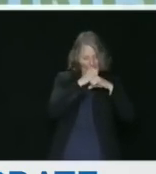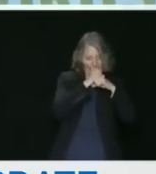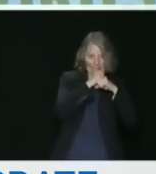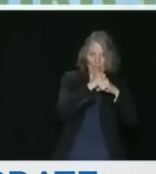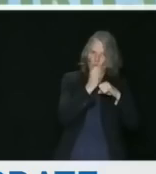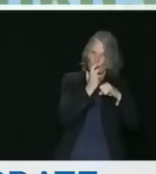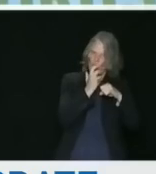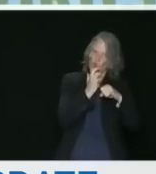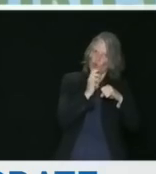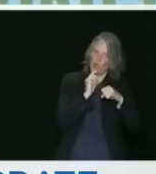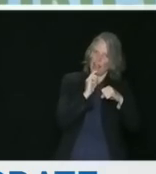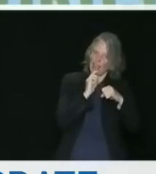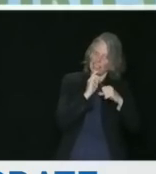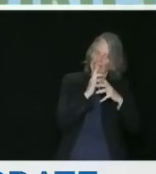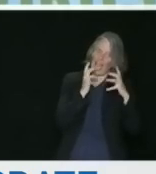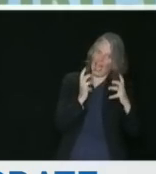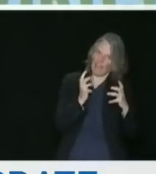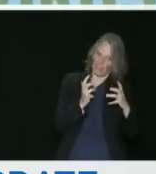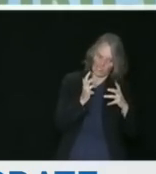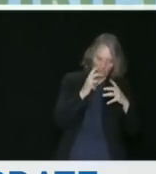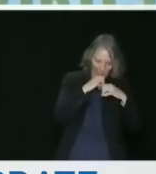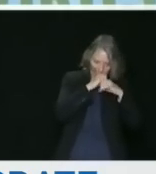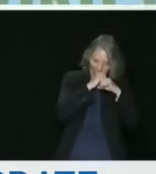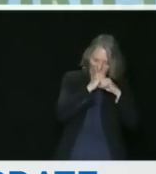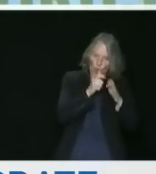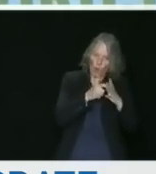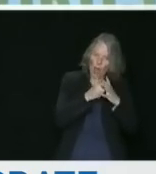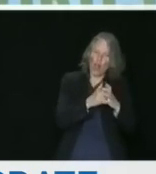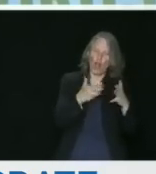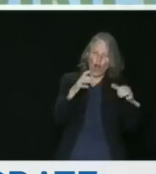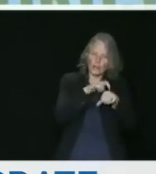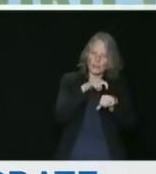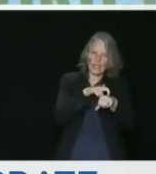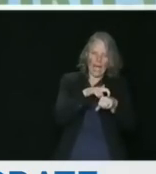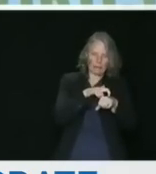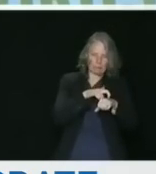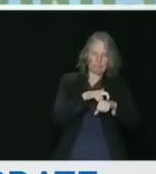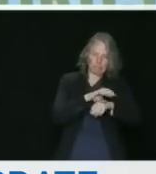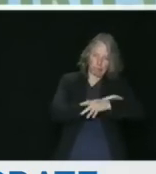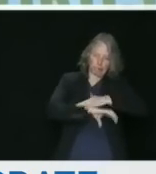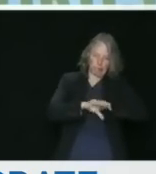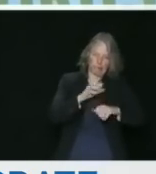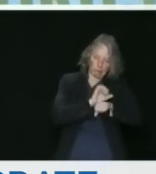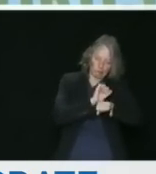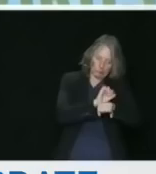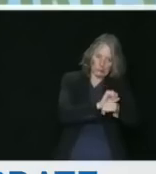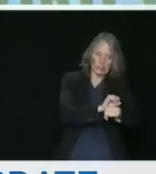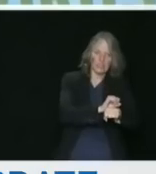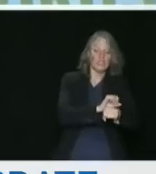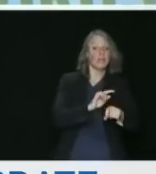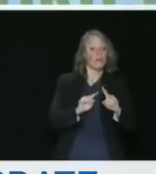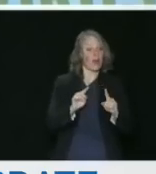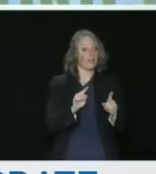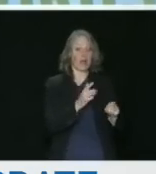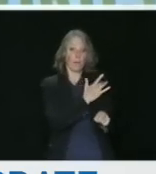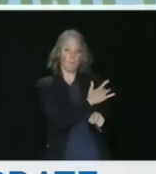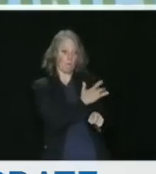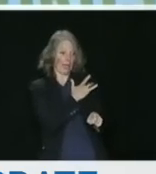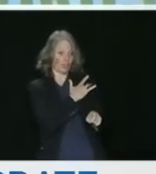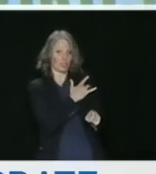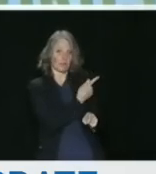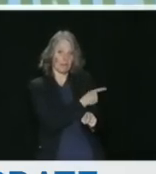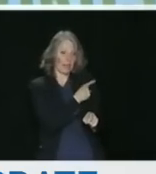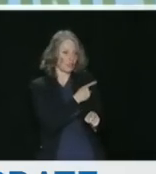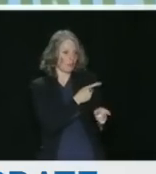big task, and so that is, but that doesn't change how you're managing the patients or your population